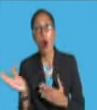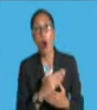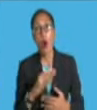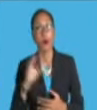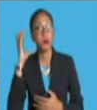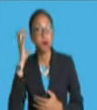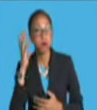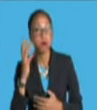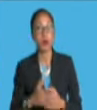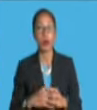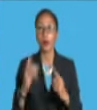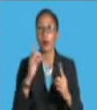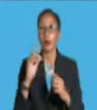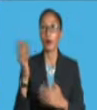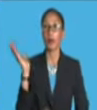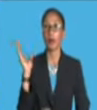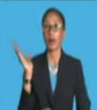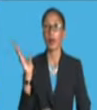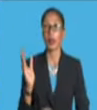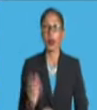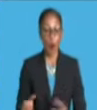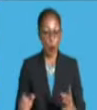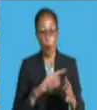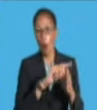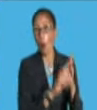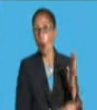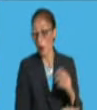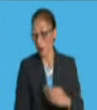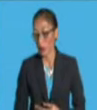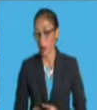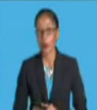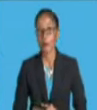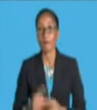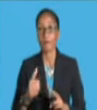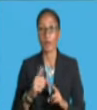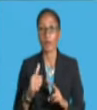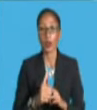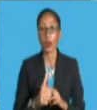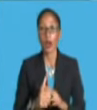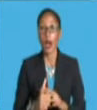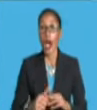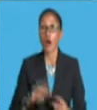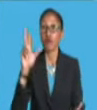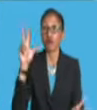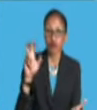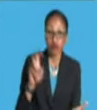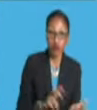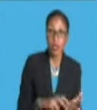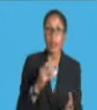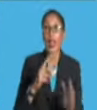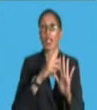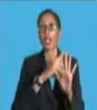radio presenters of the above radio stations. Madam Speaker, I am also a registered marriage officer and a justice of